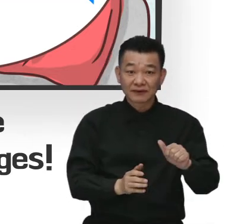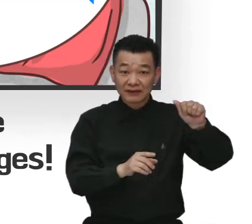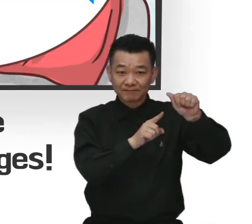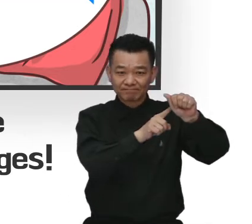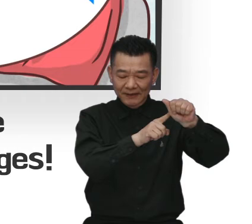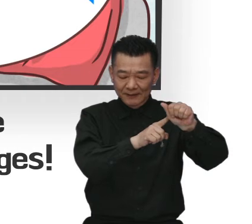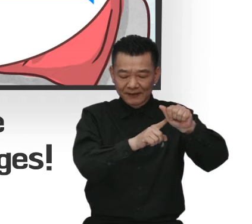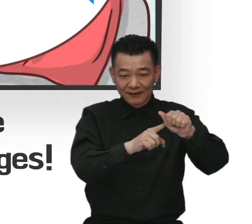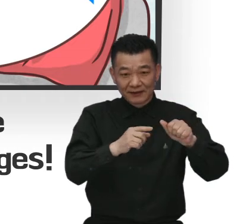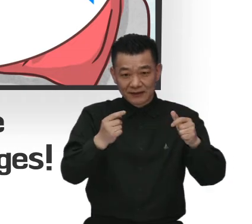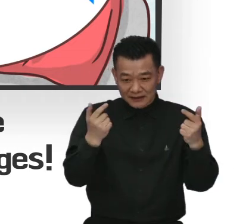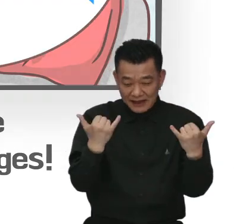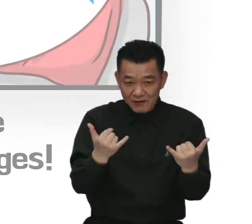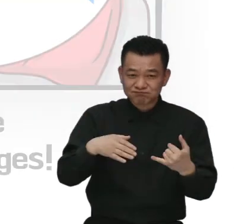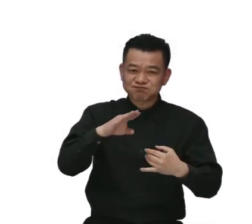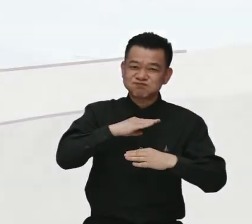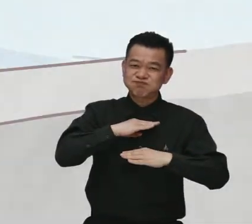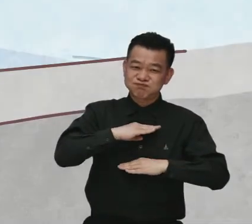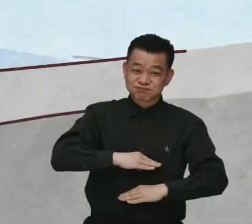various languages.